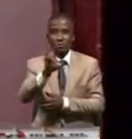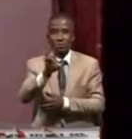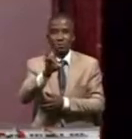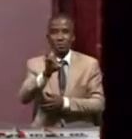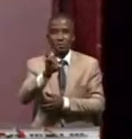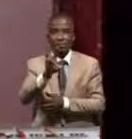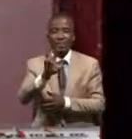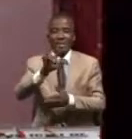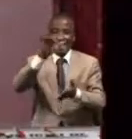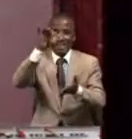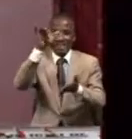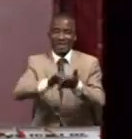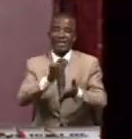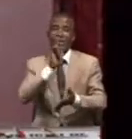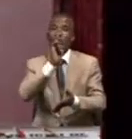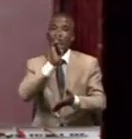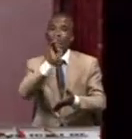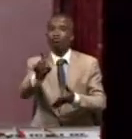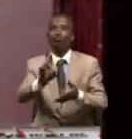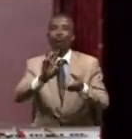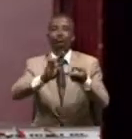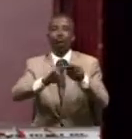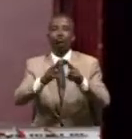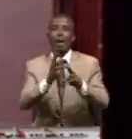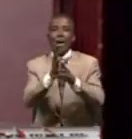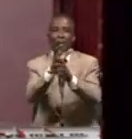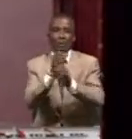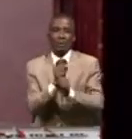That's the actual total you get.